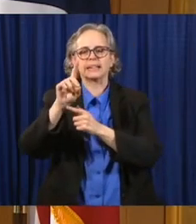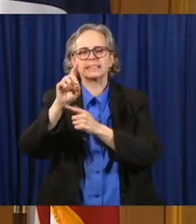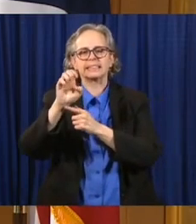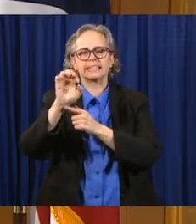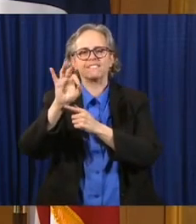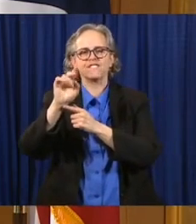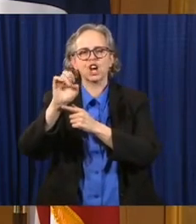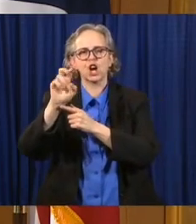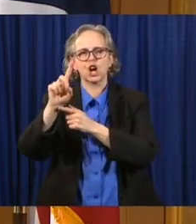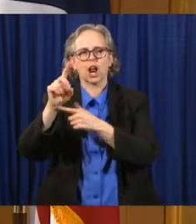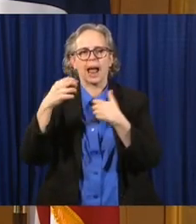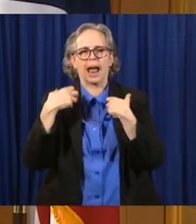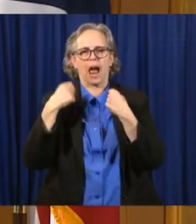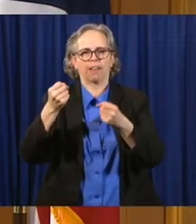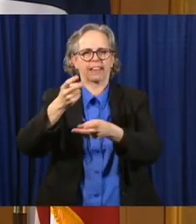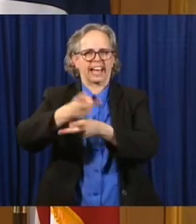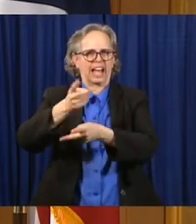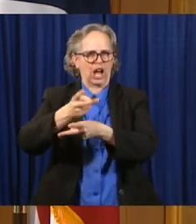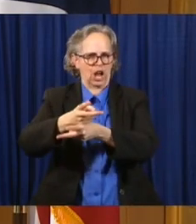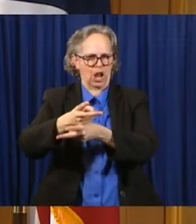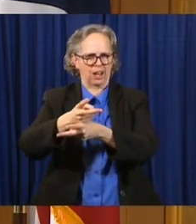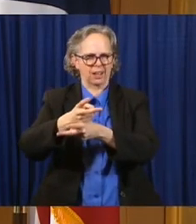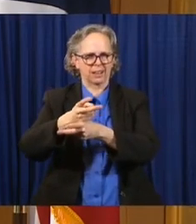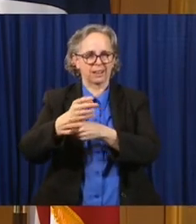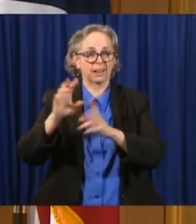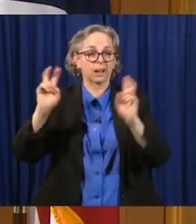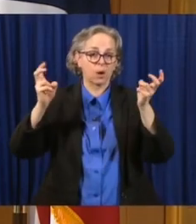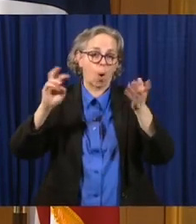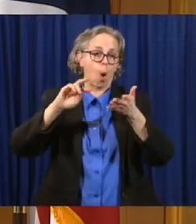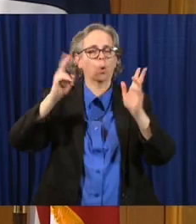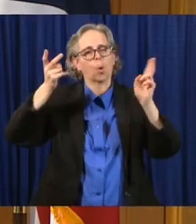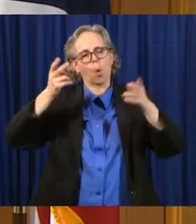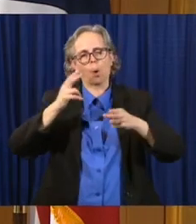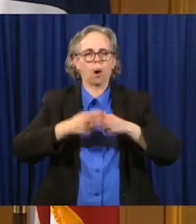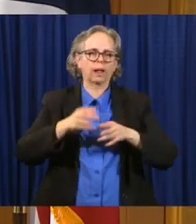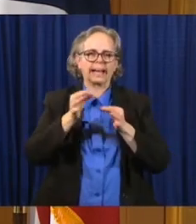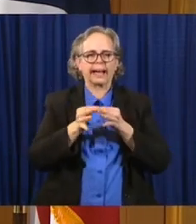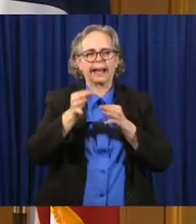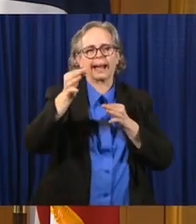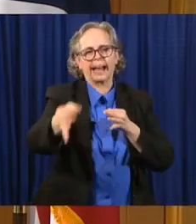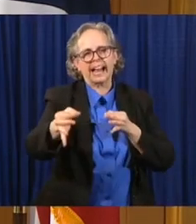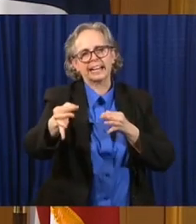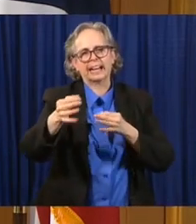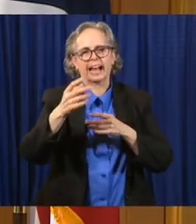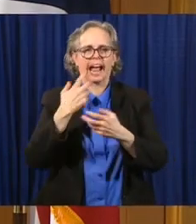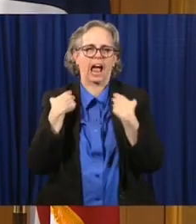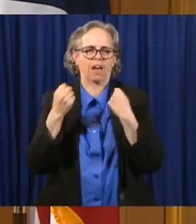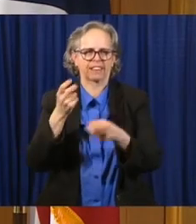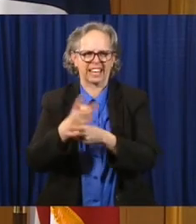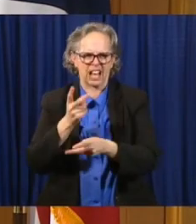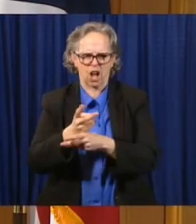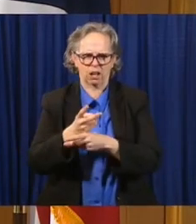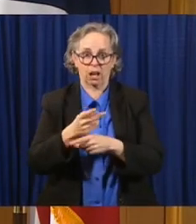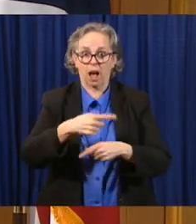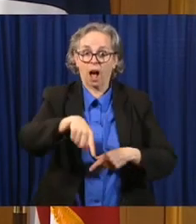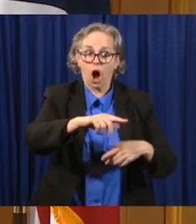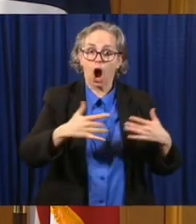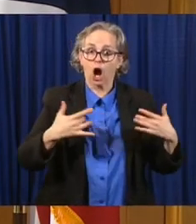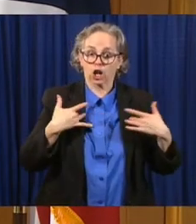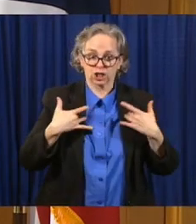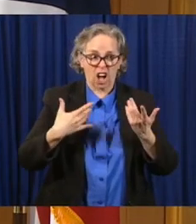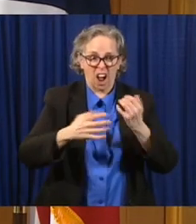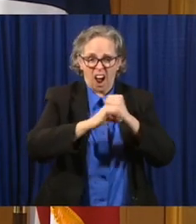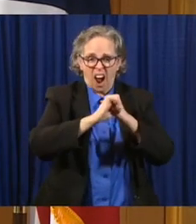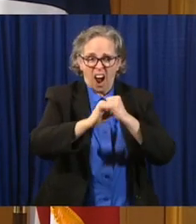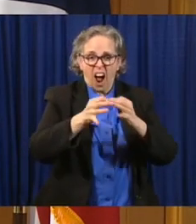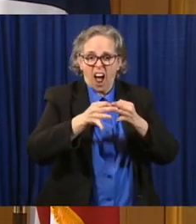to describe it is delayed health care. And there is a concern, and I have a concern,